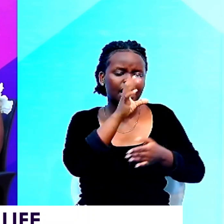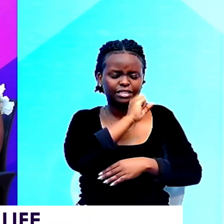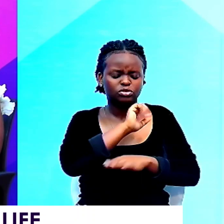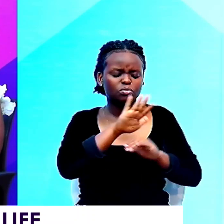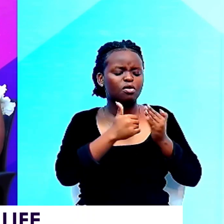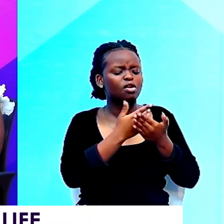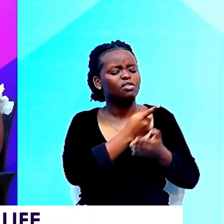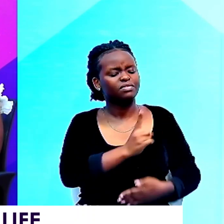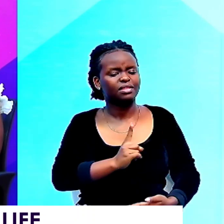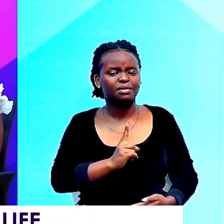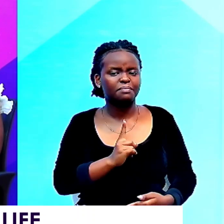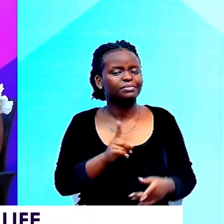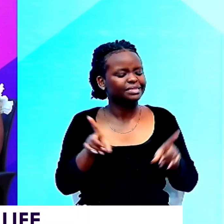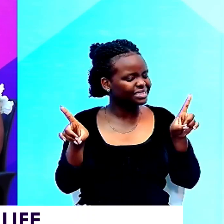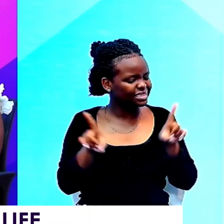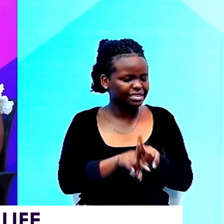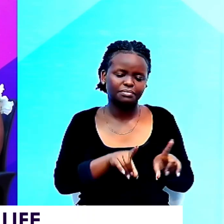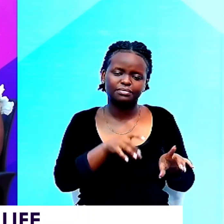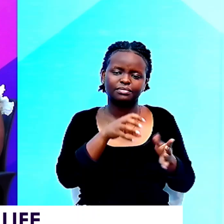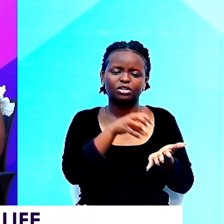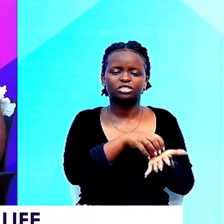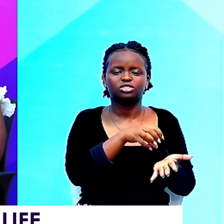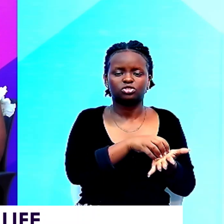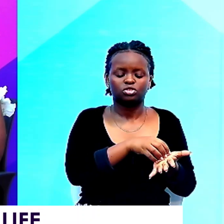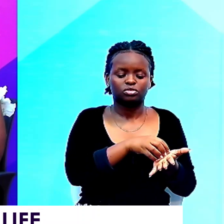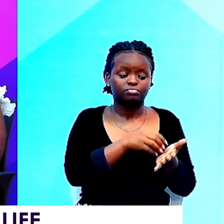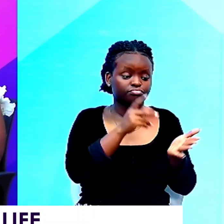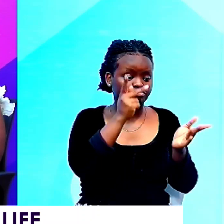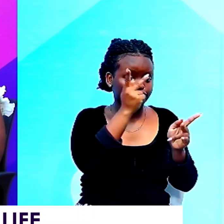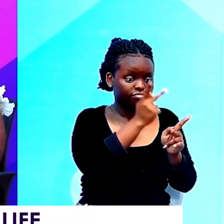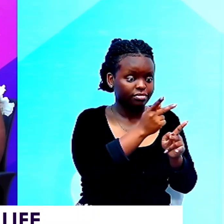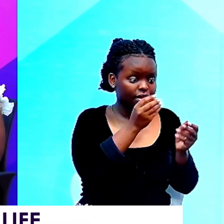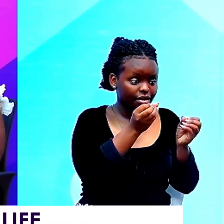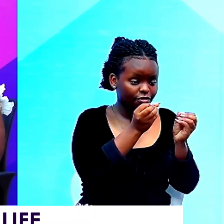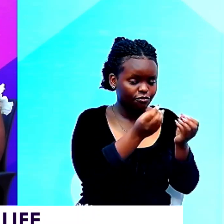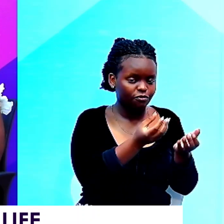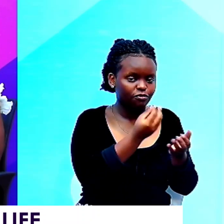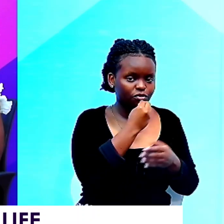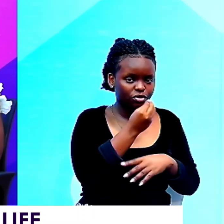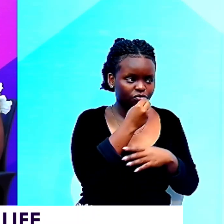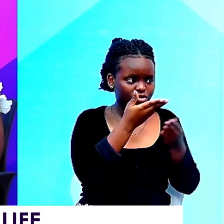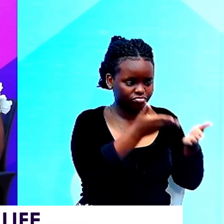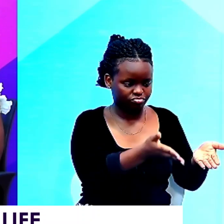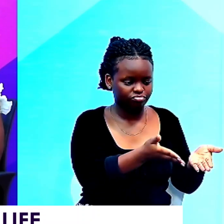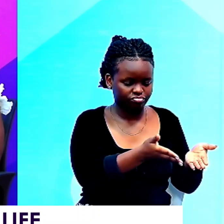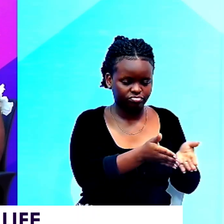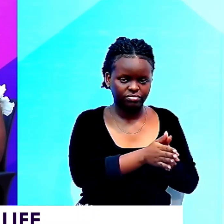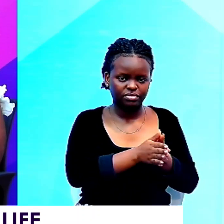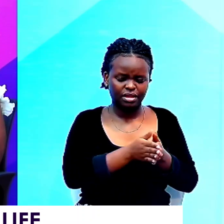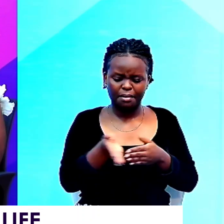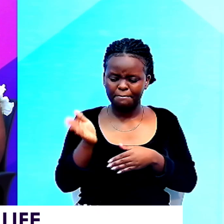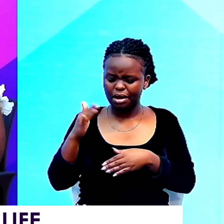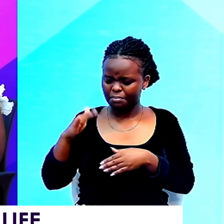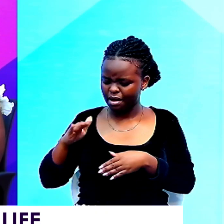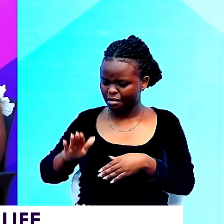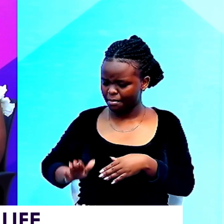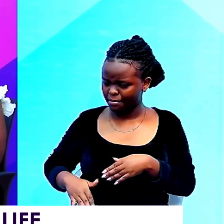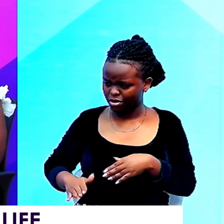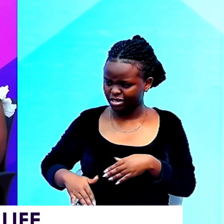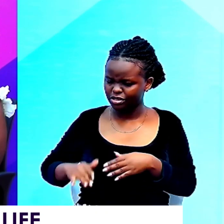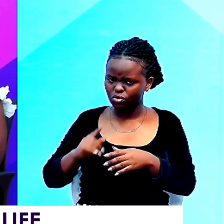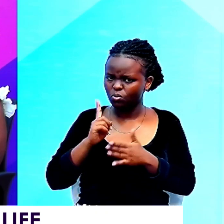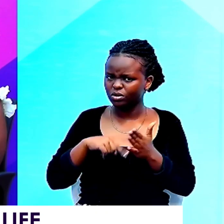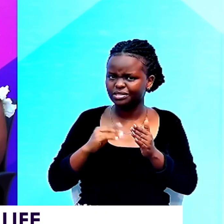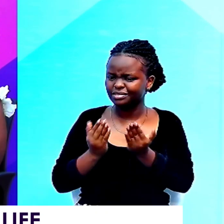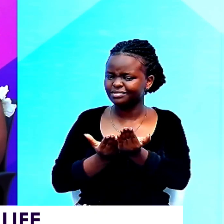are coming from the same condition. Put food. But again, you go back to your pocket and you ask, what is this that can serve all of